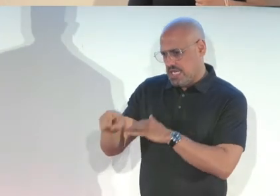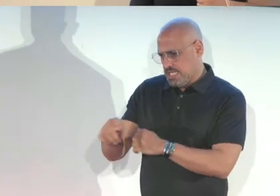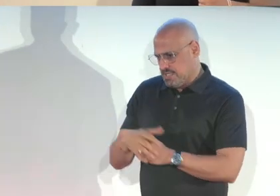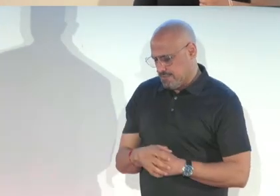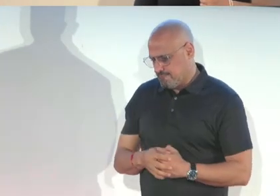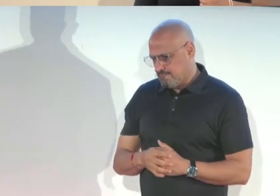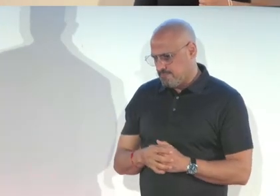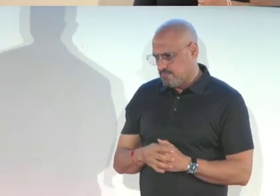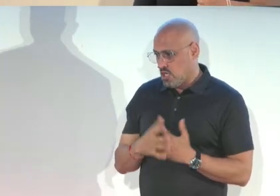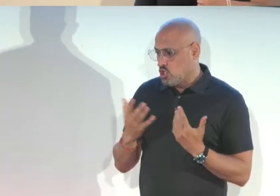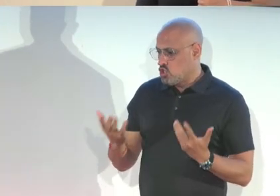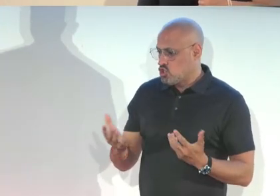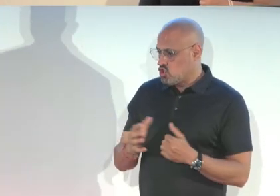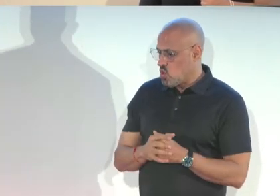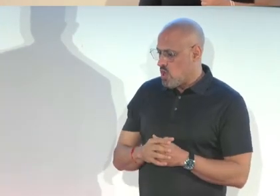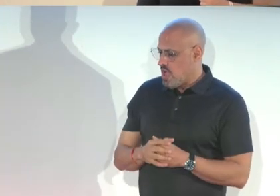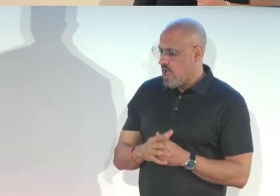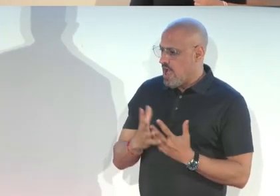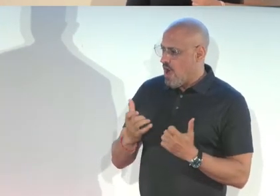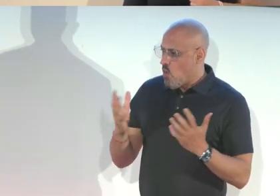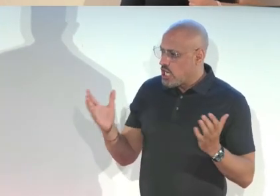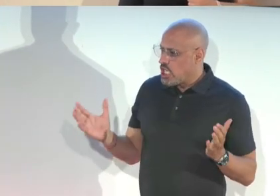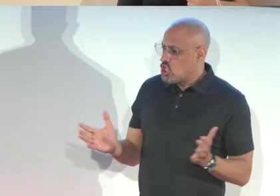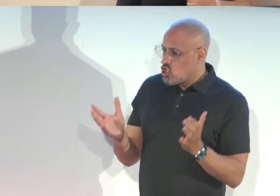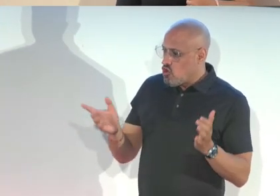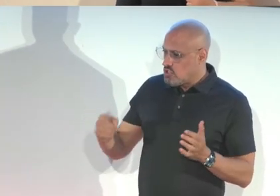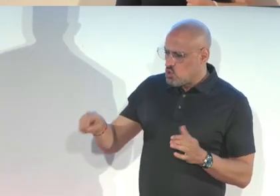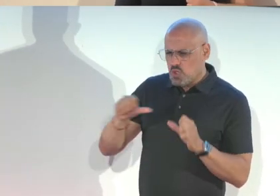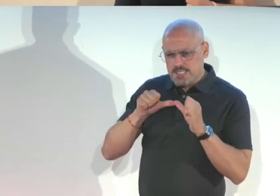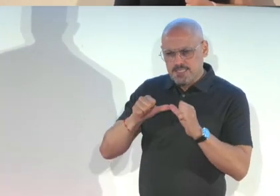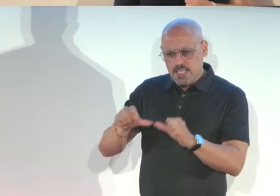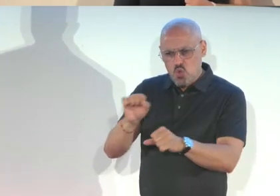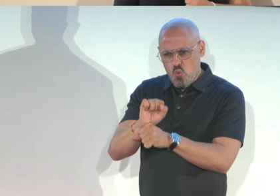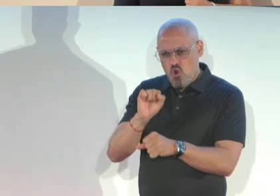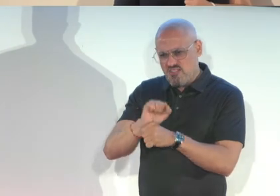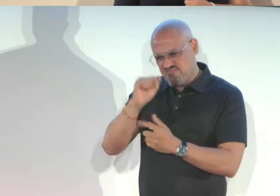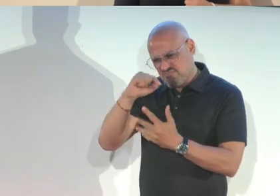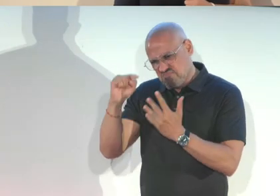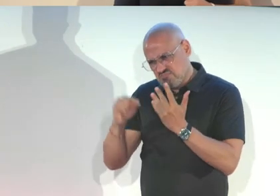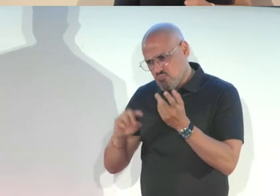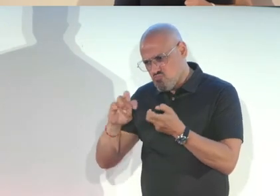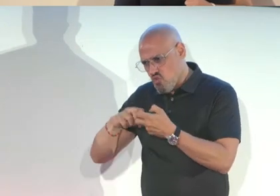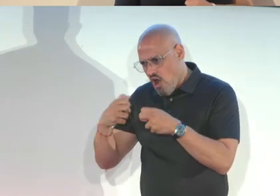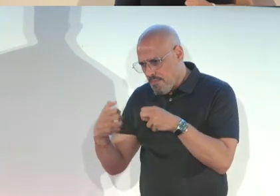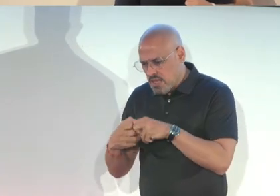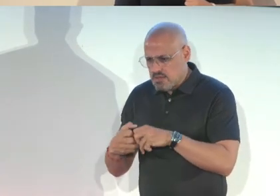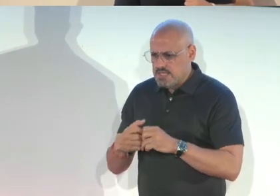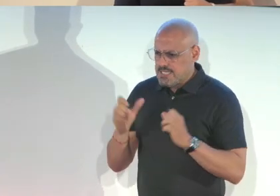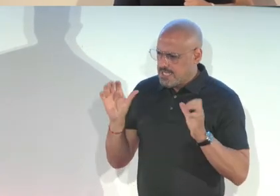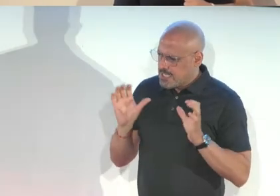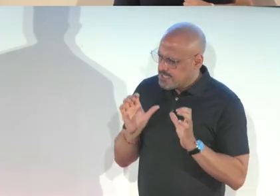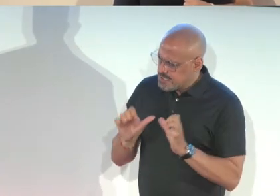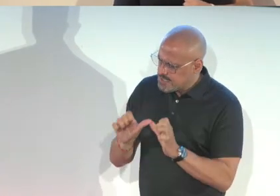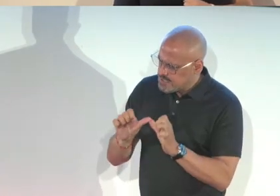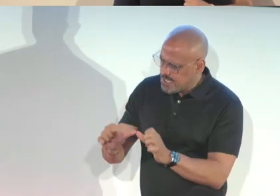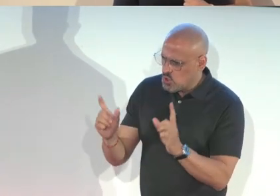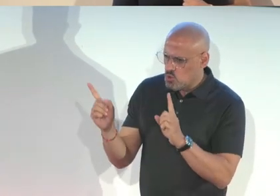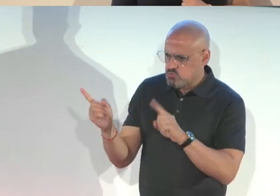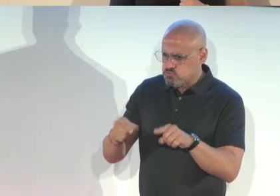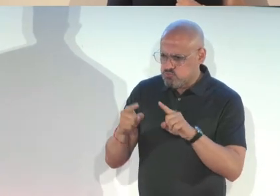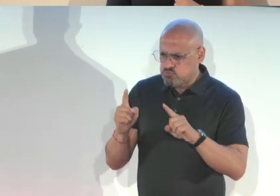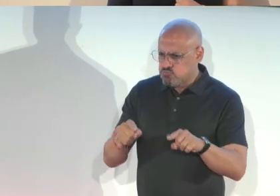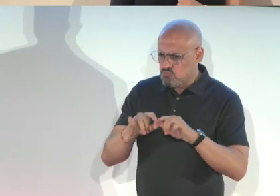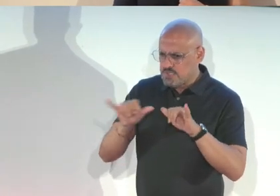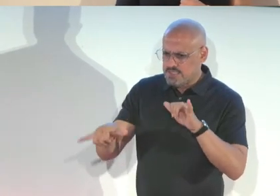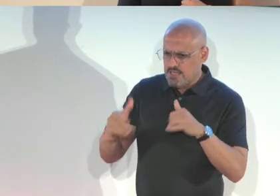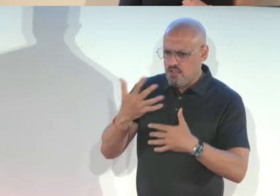very exciting and currently unmet accessibility needs. So I want to encourage